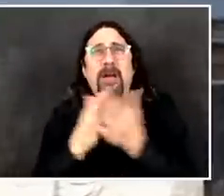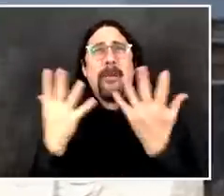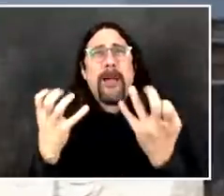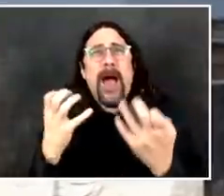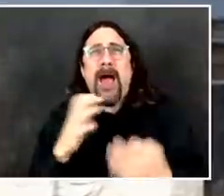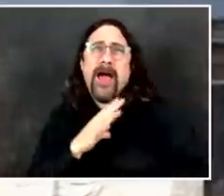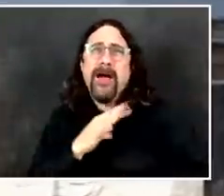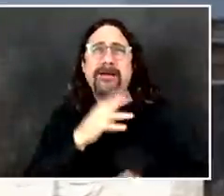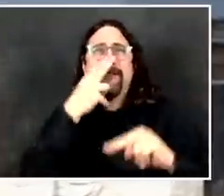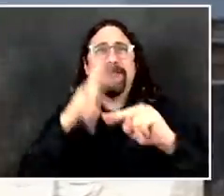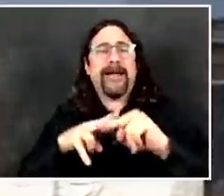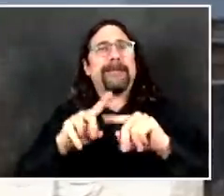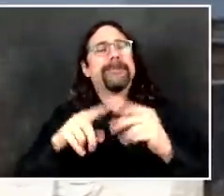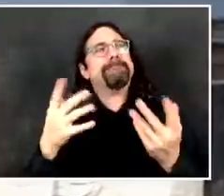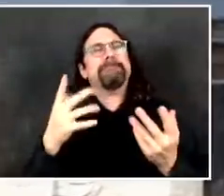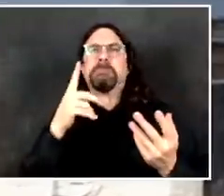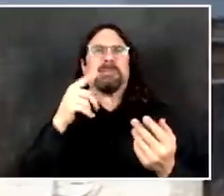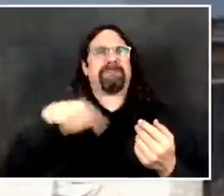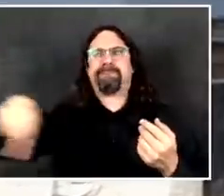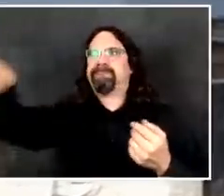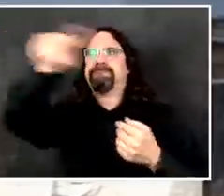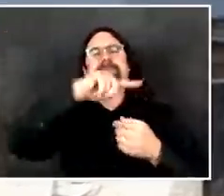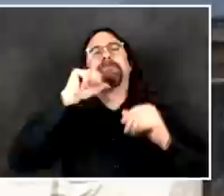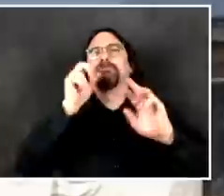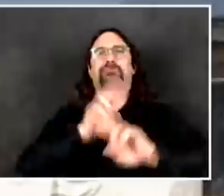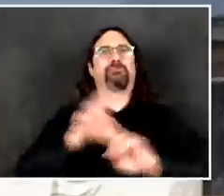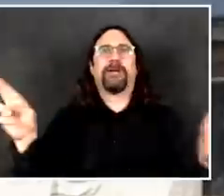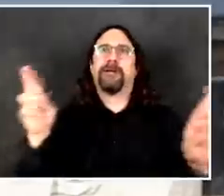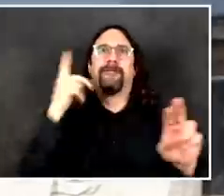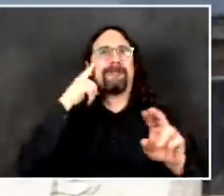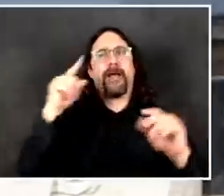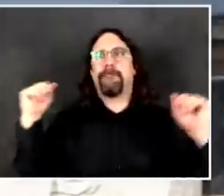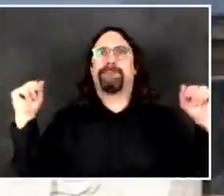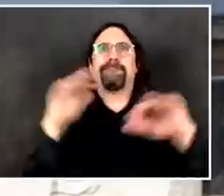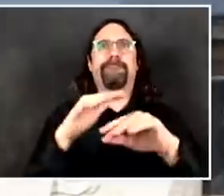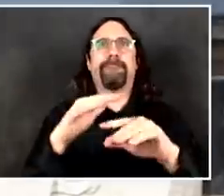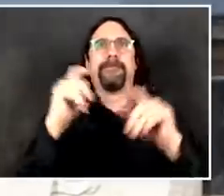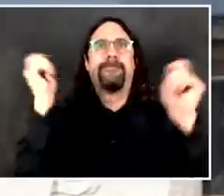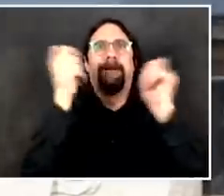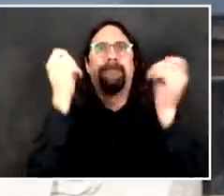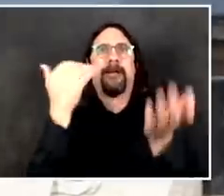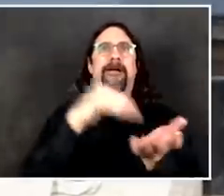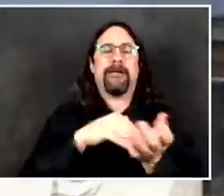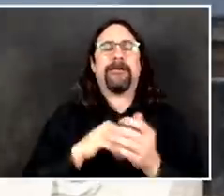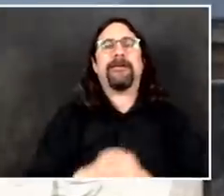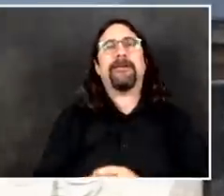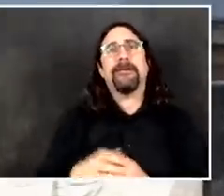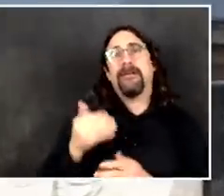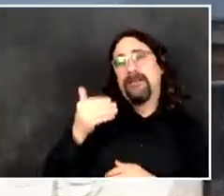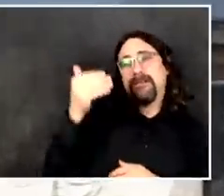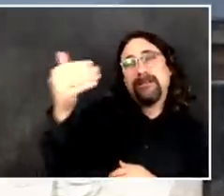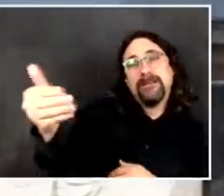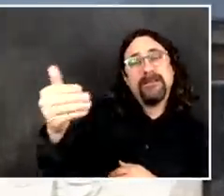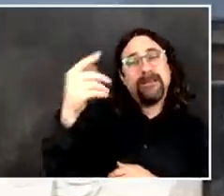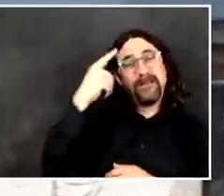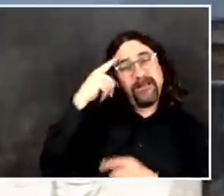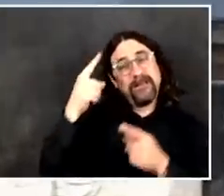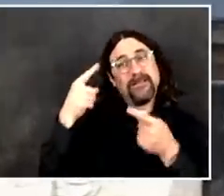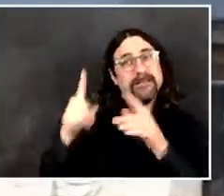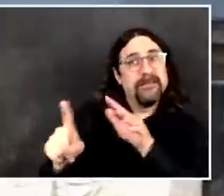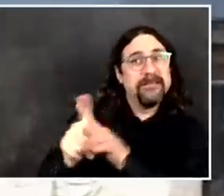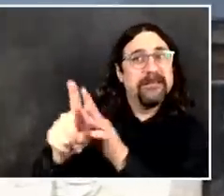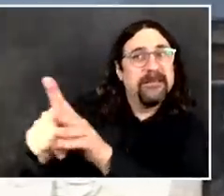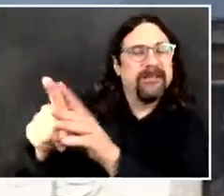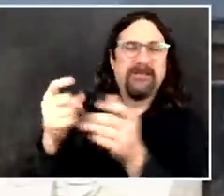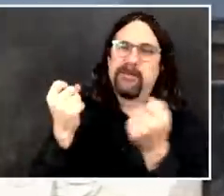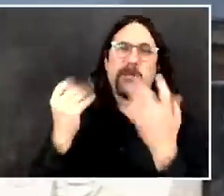thing we do know for sure. The day is coming when this city will fight our